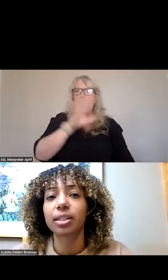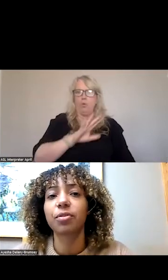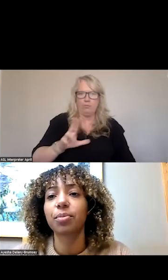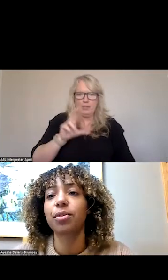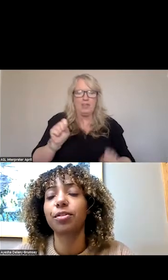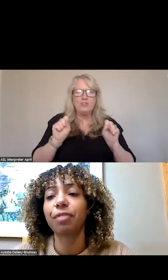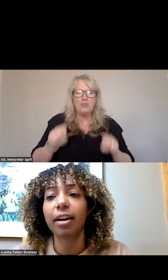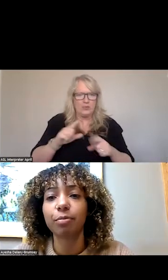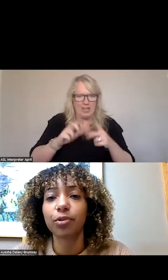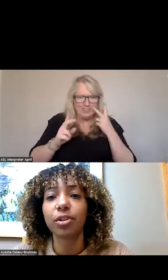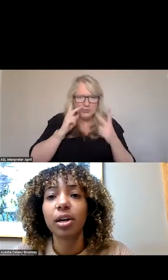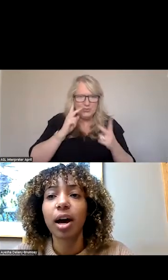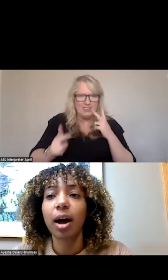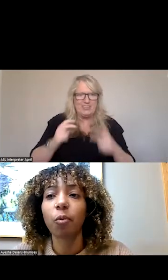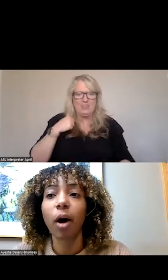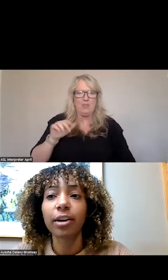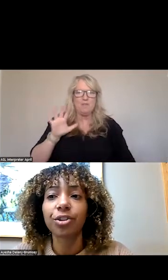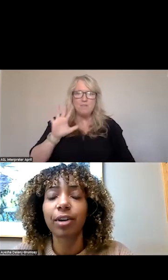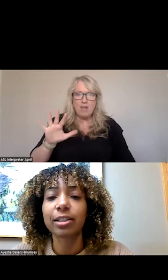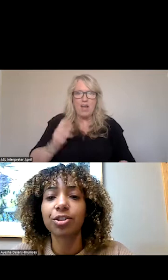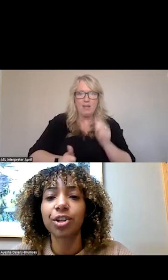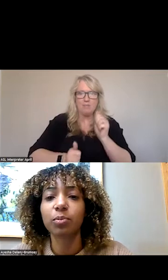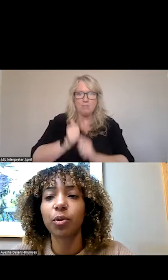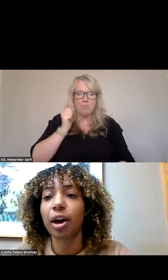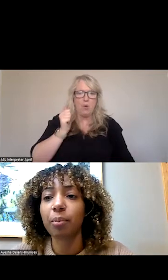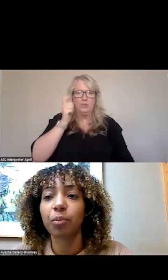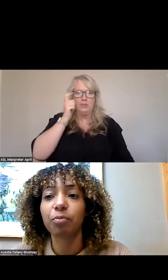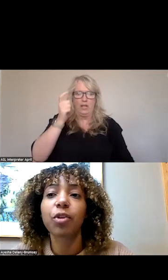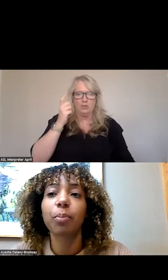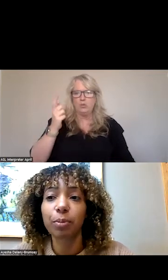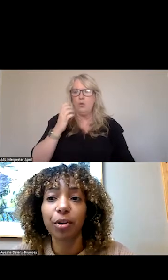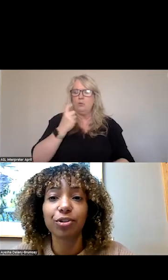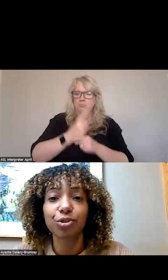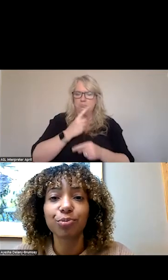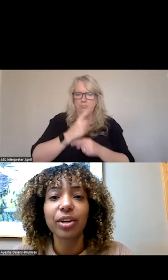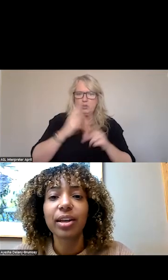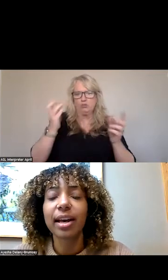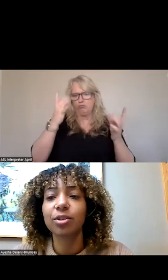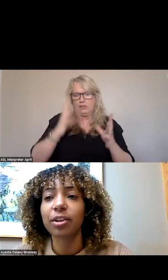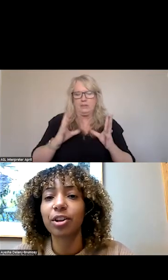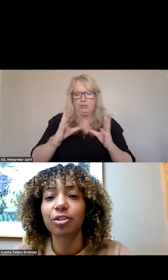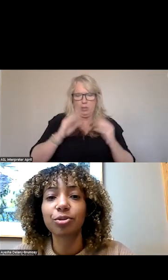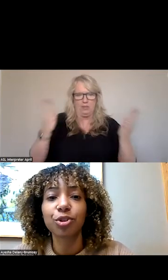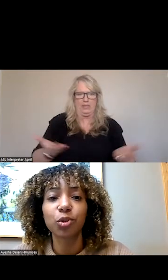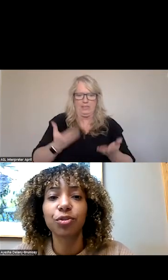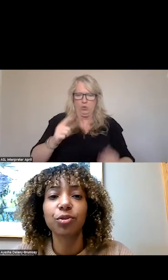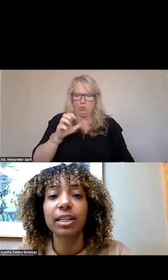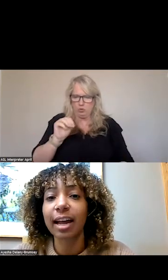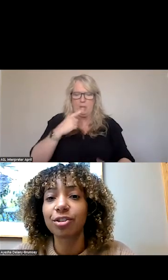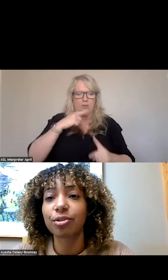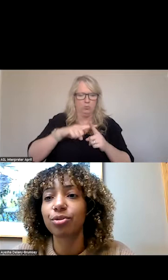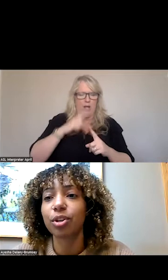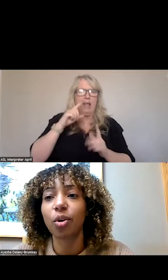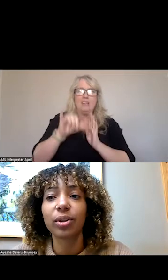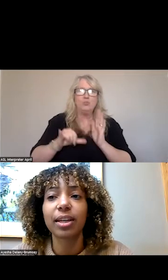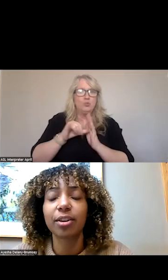also see some of the 5 most watched Crisis Jams, both the number of people on the Zoom as well as on YouTube. So if you didn't